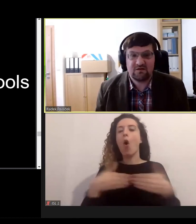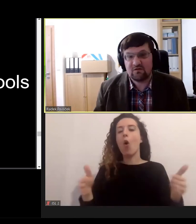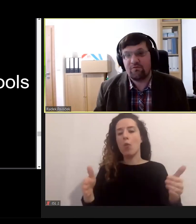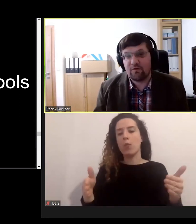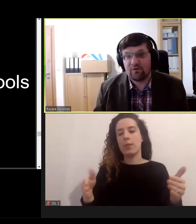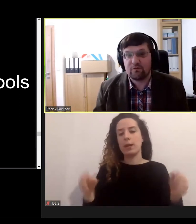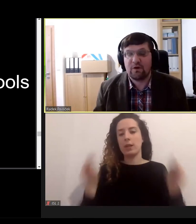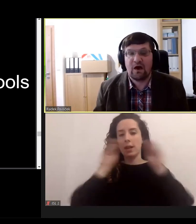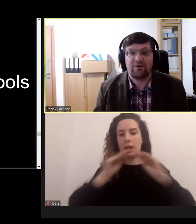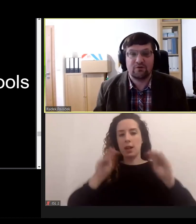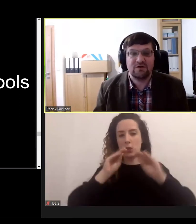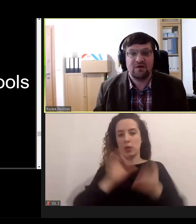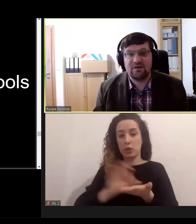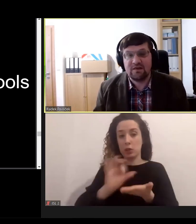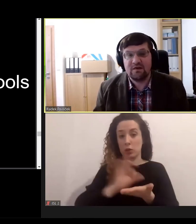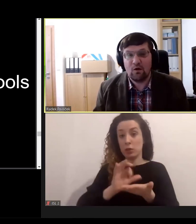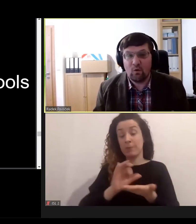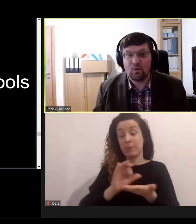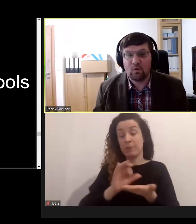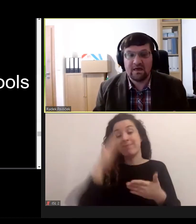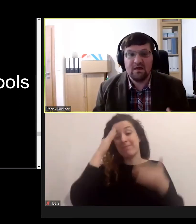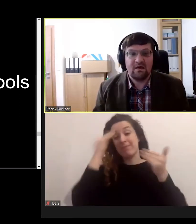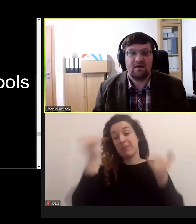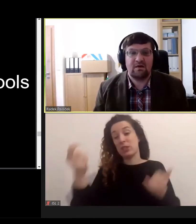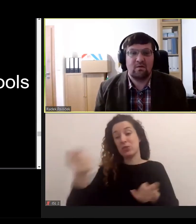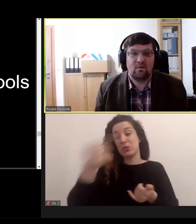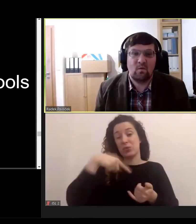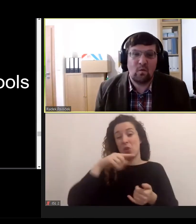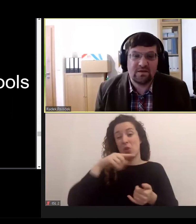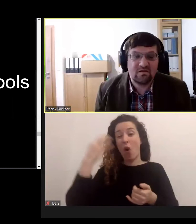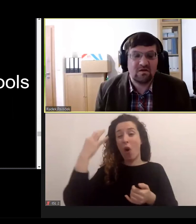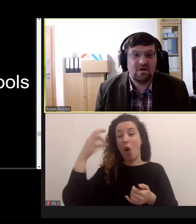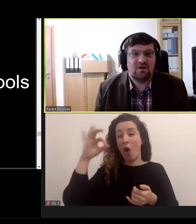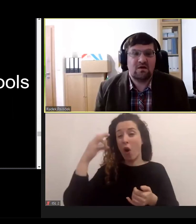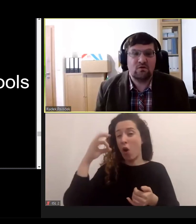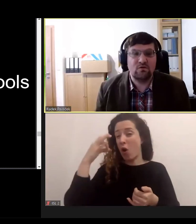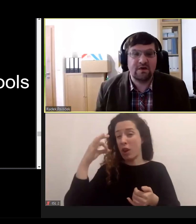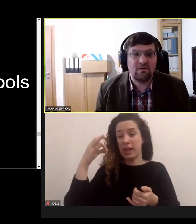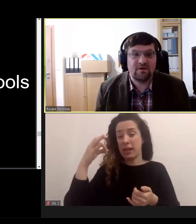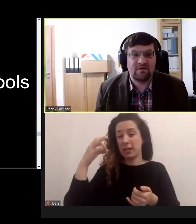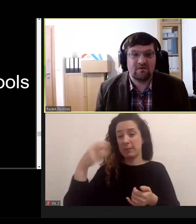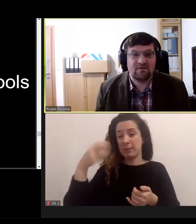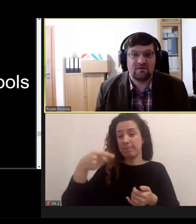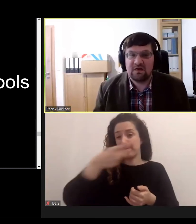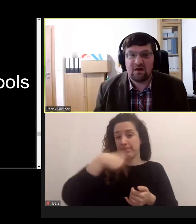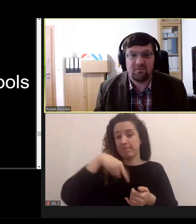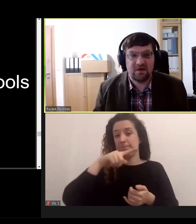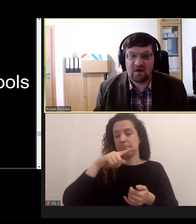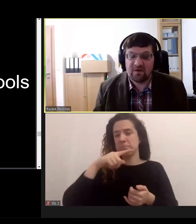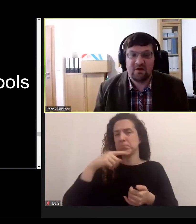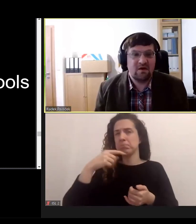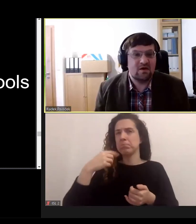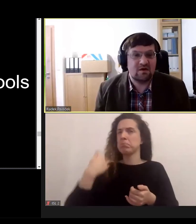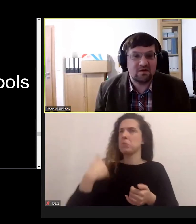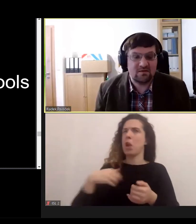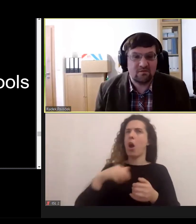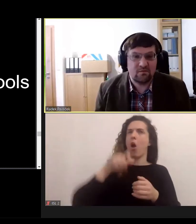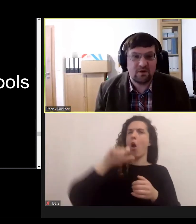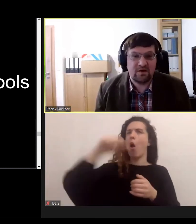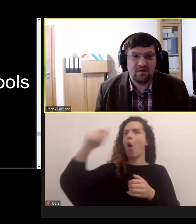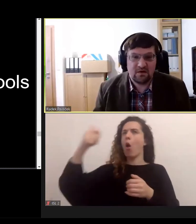the integration of persons with disabilities in a non-formal education. Of course, all of these materials